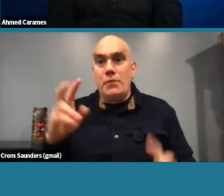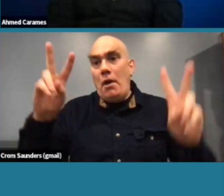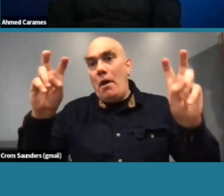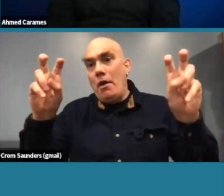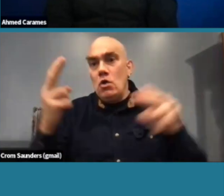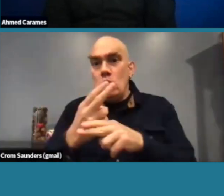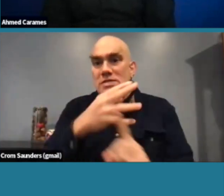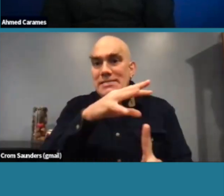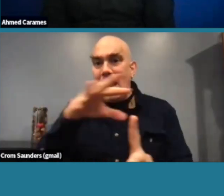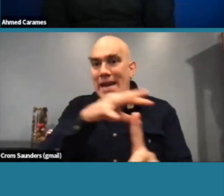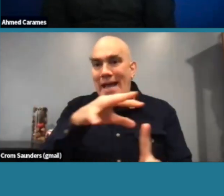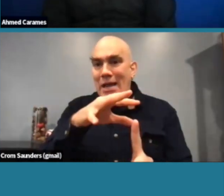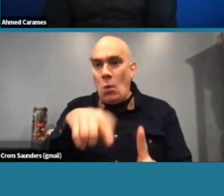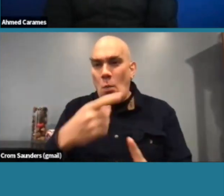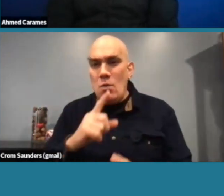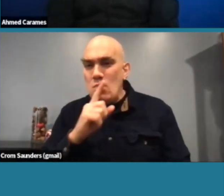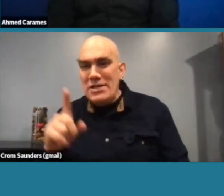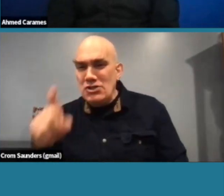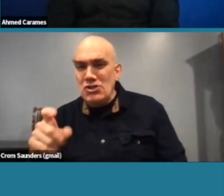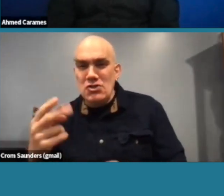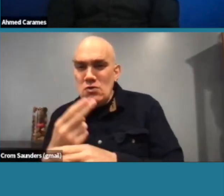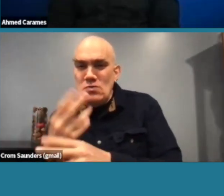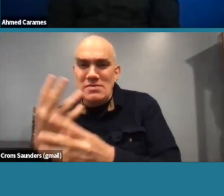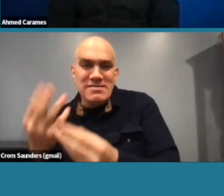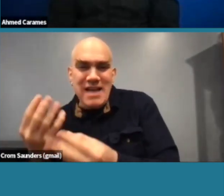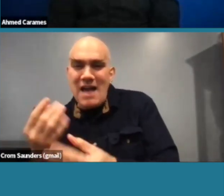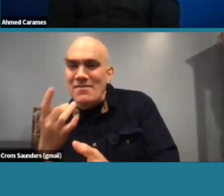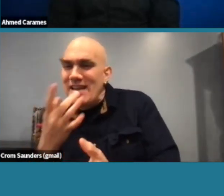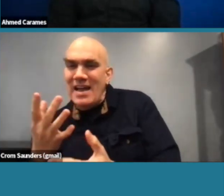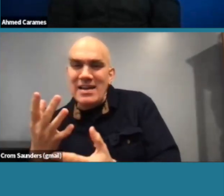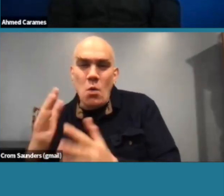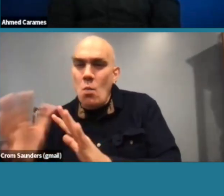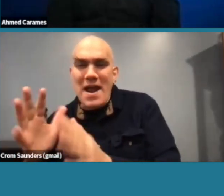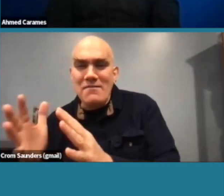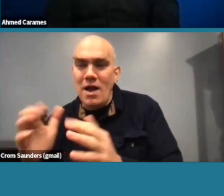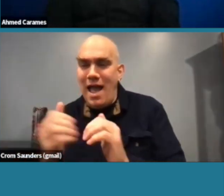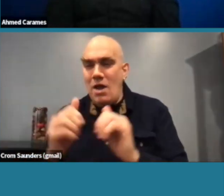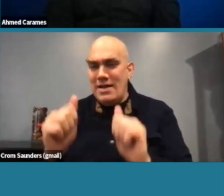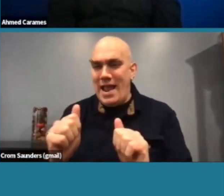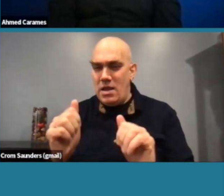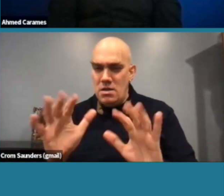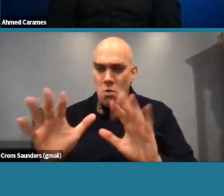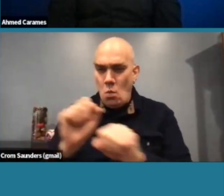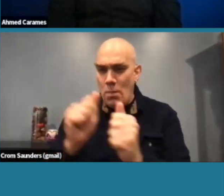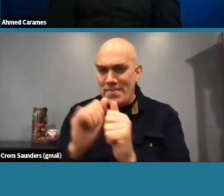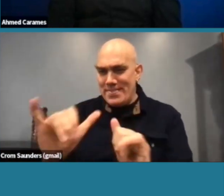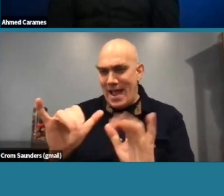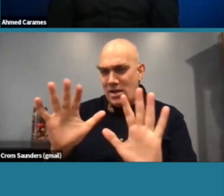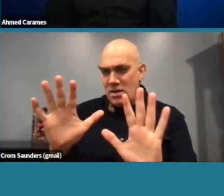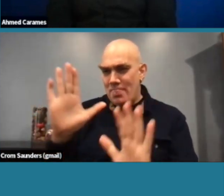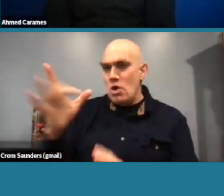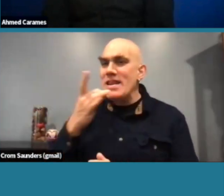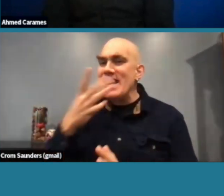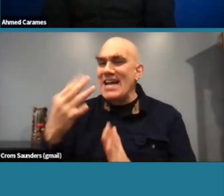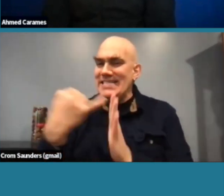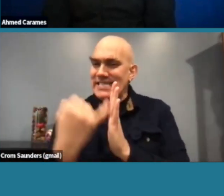change maybe their outlook on interpreting. Or they'll have to think about how spotlights may work. Maybe they need a soft light, whereas they